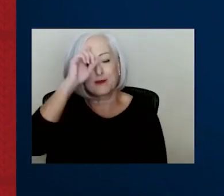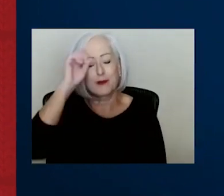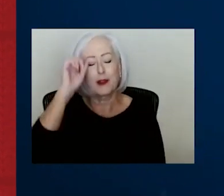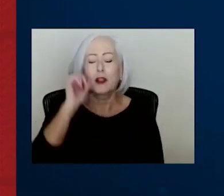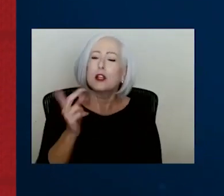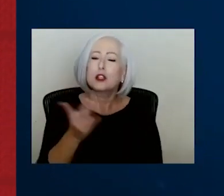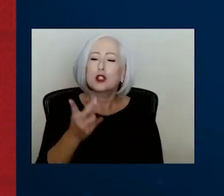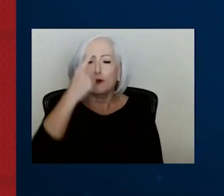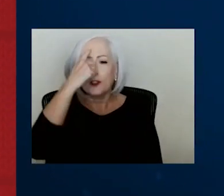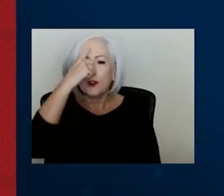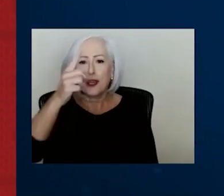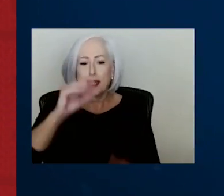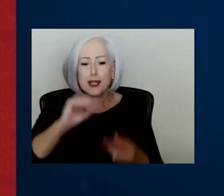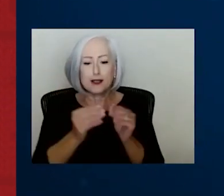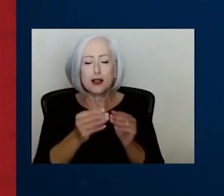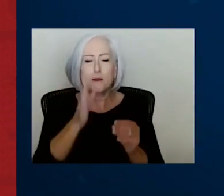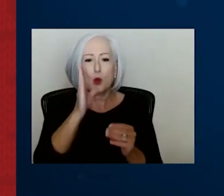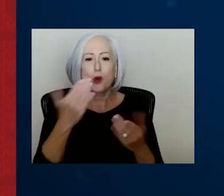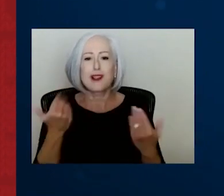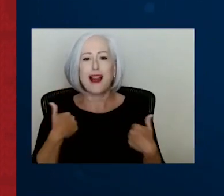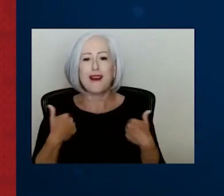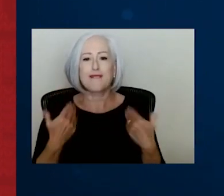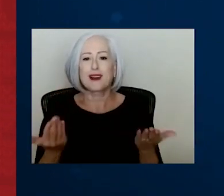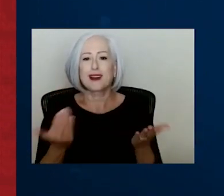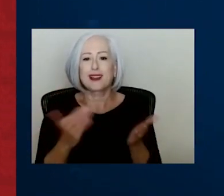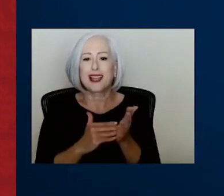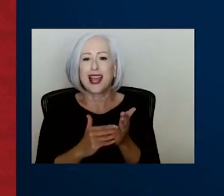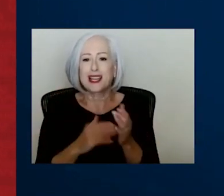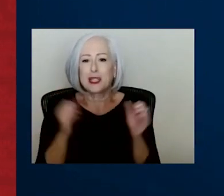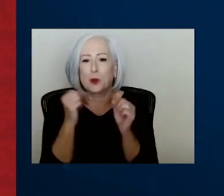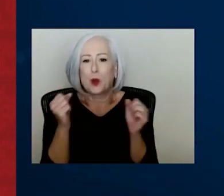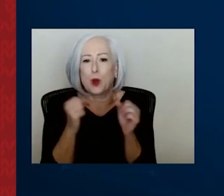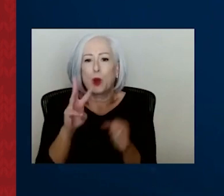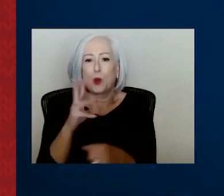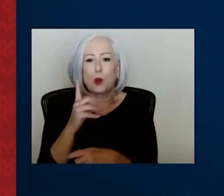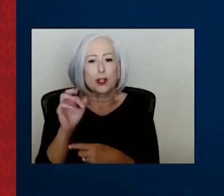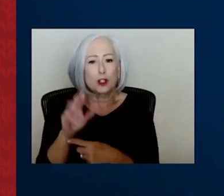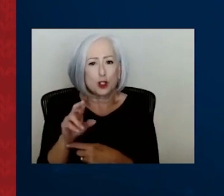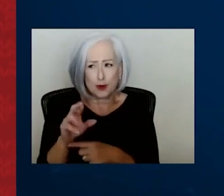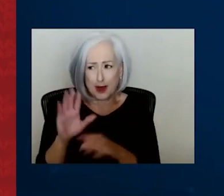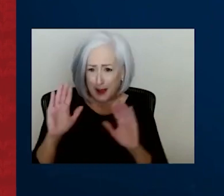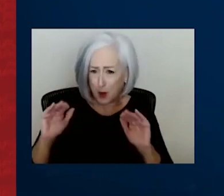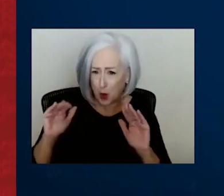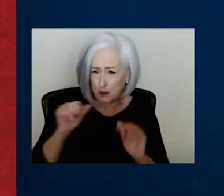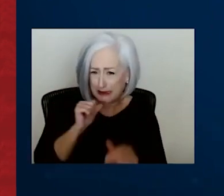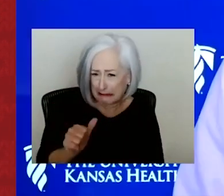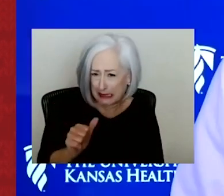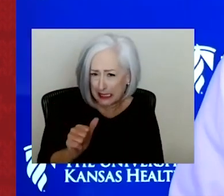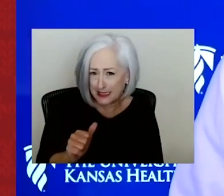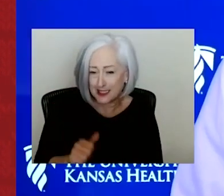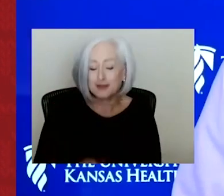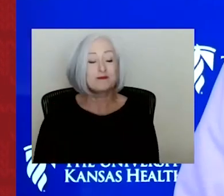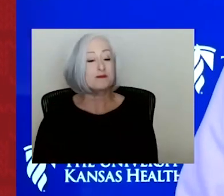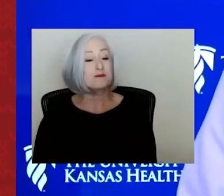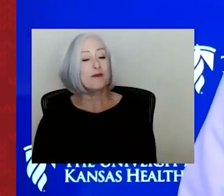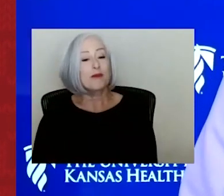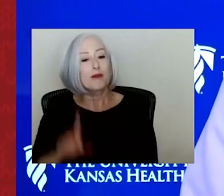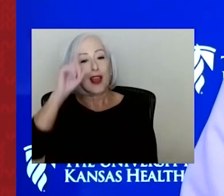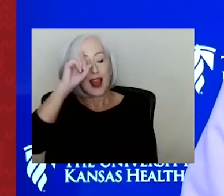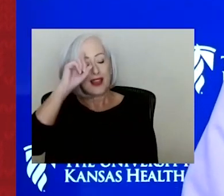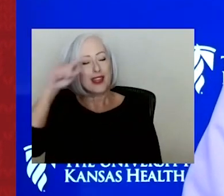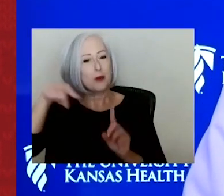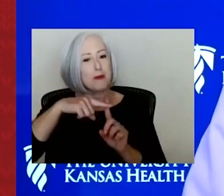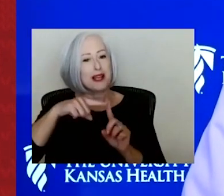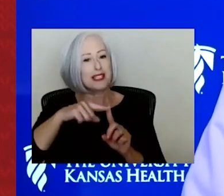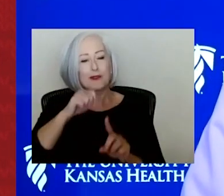saw in the winter? Because I'm hoping we're not, just because of vaccination and immunity. Yeah. And also, I think we're optimistic that we will not see